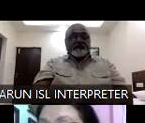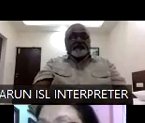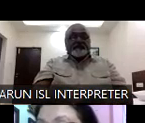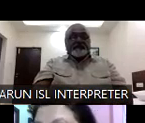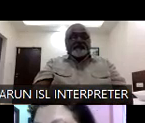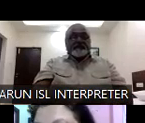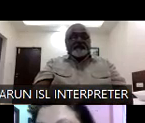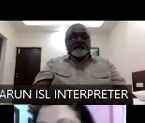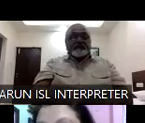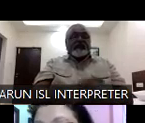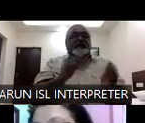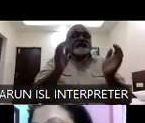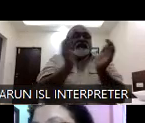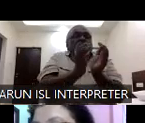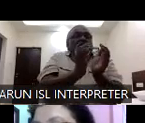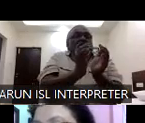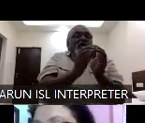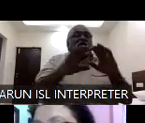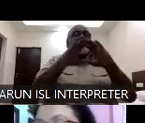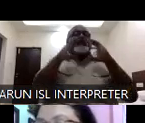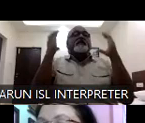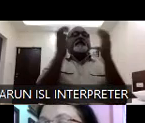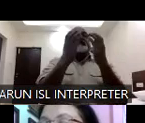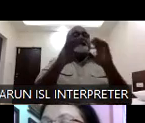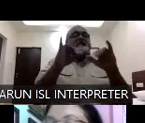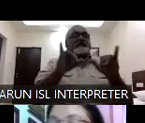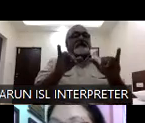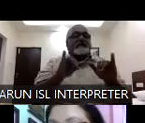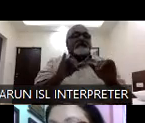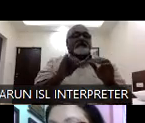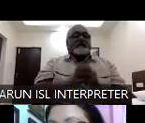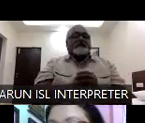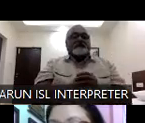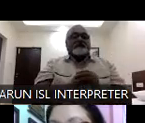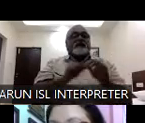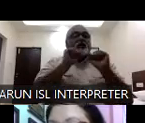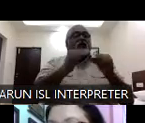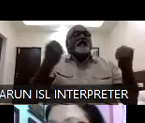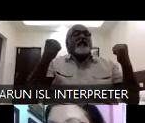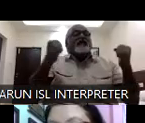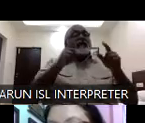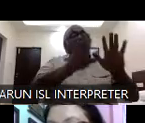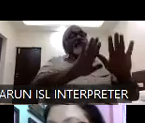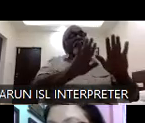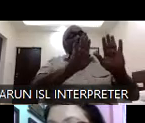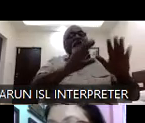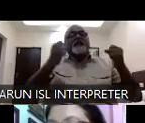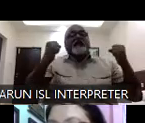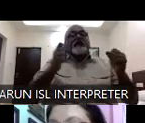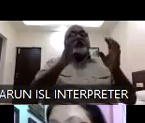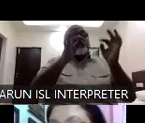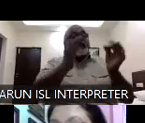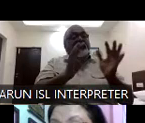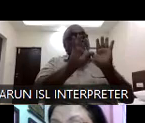mini parliament. So all panchayatiraj system is like a mini parliament. They have their own power, they have own funds, they have own functions.